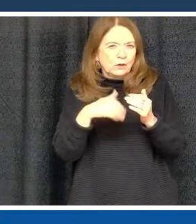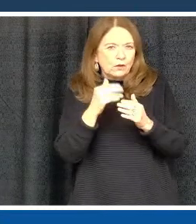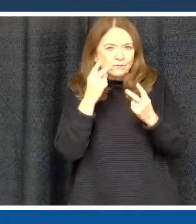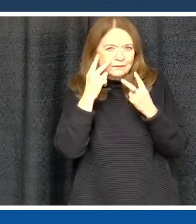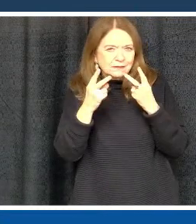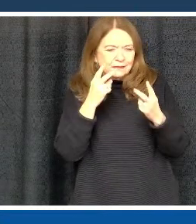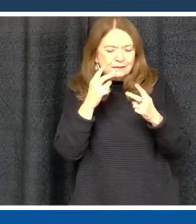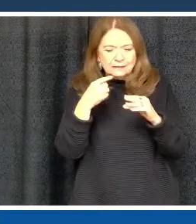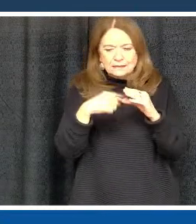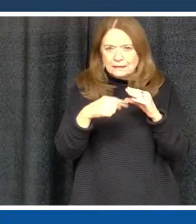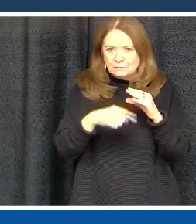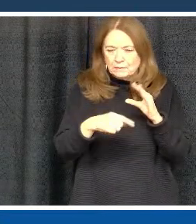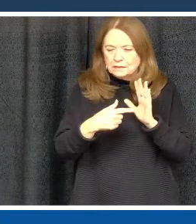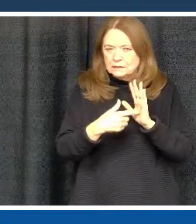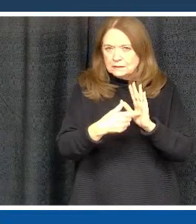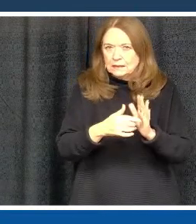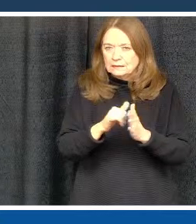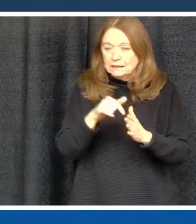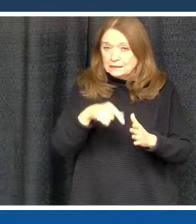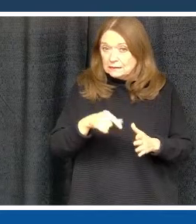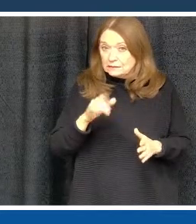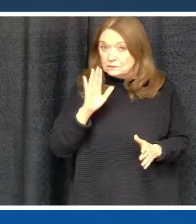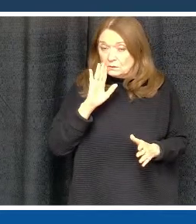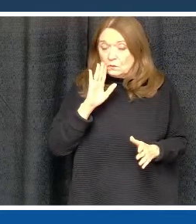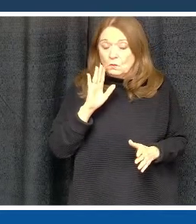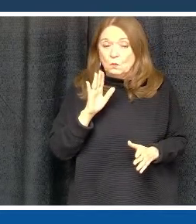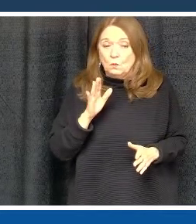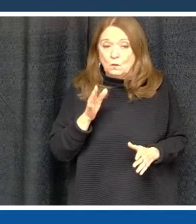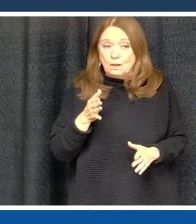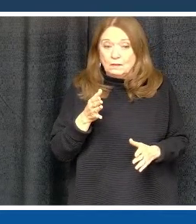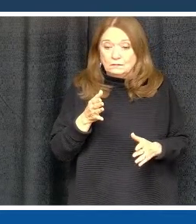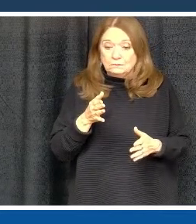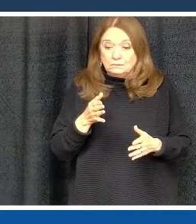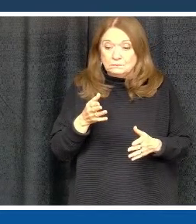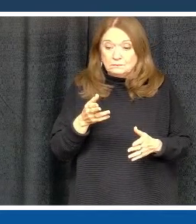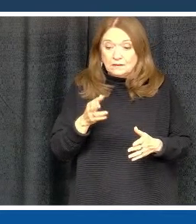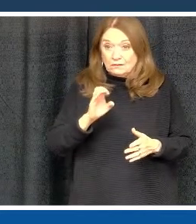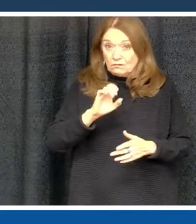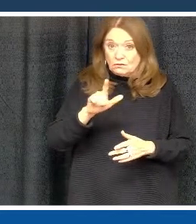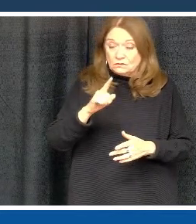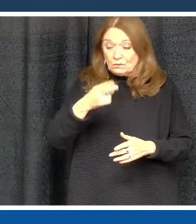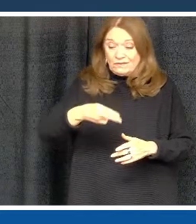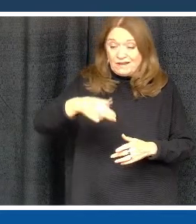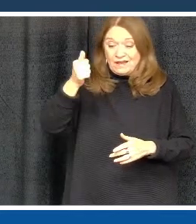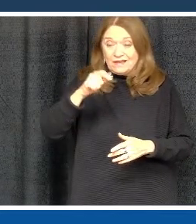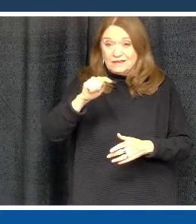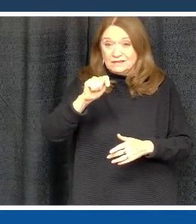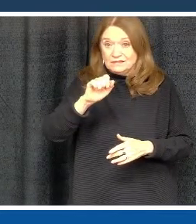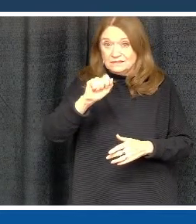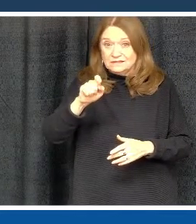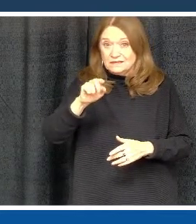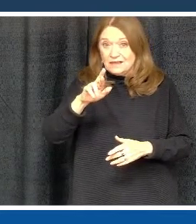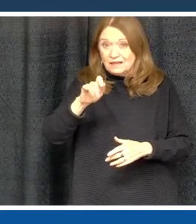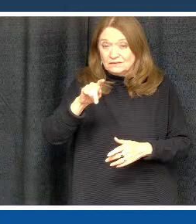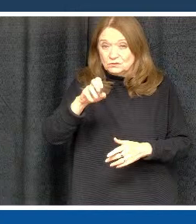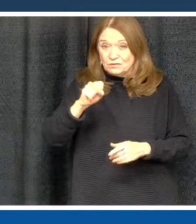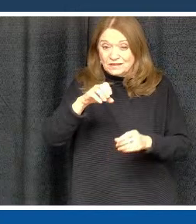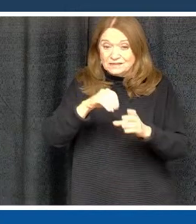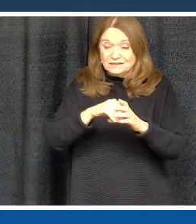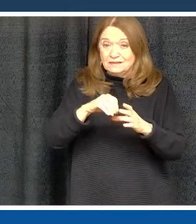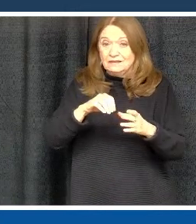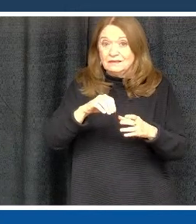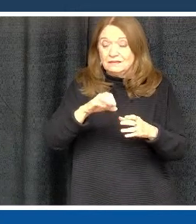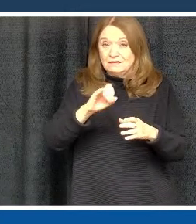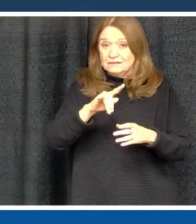emails, indicating that this will put us at one of the highest tax rates for our hotels in the city at